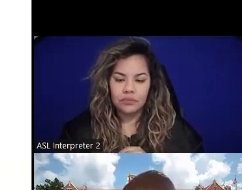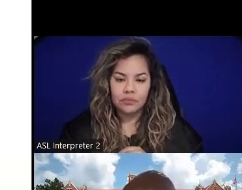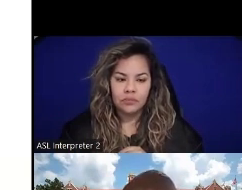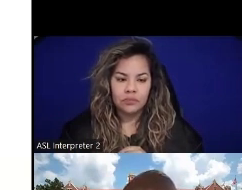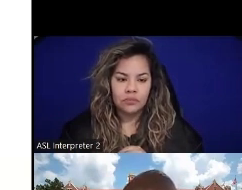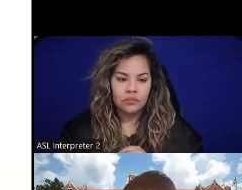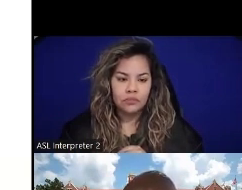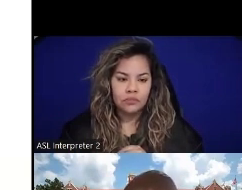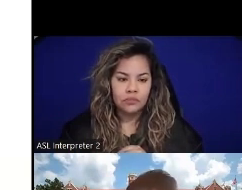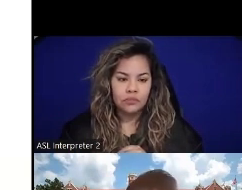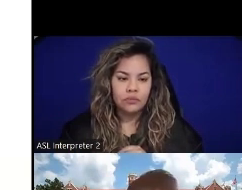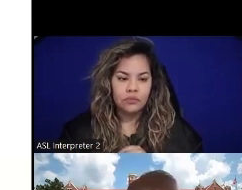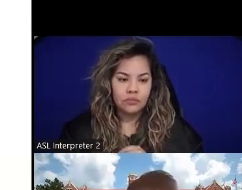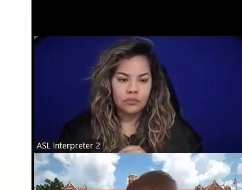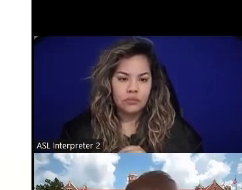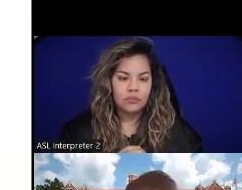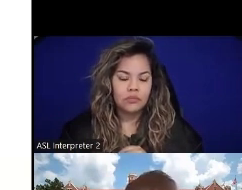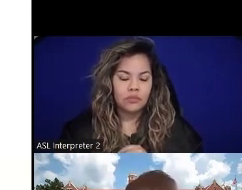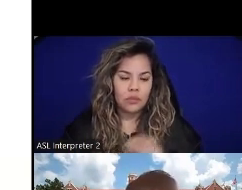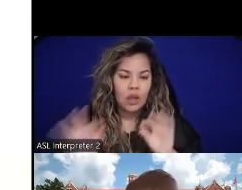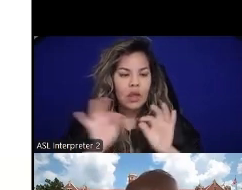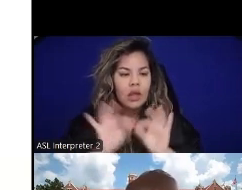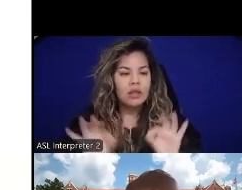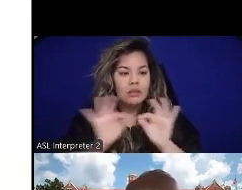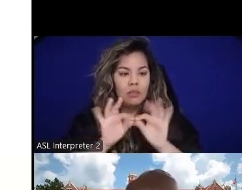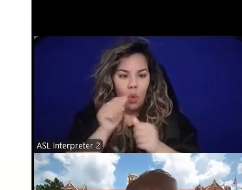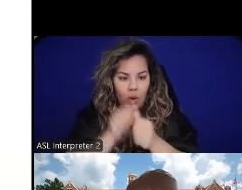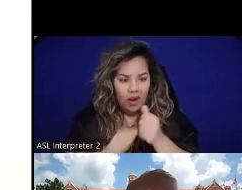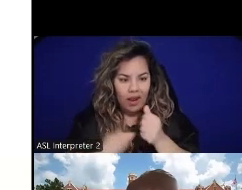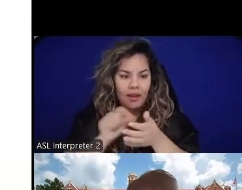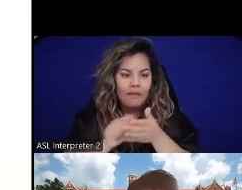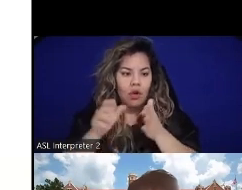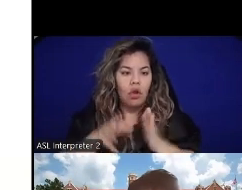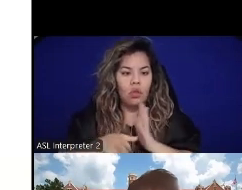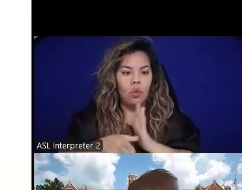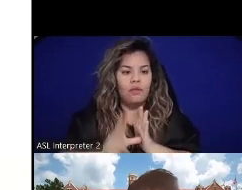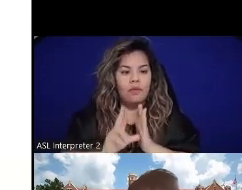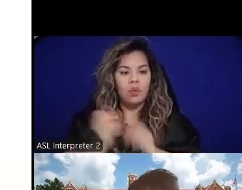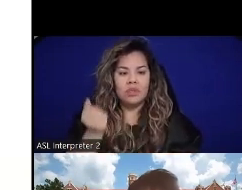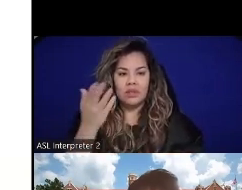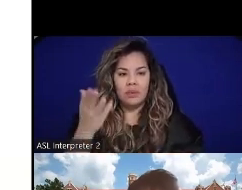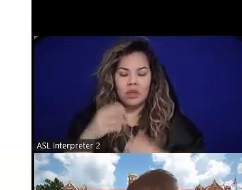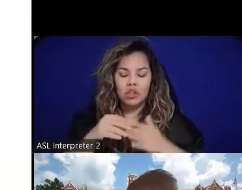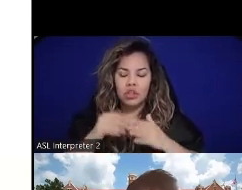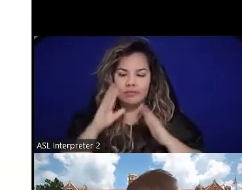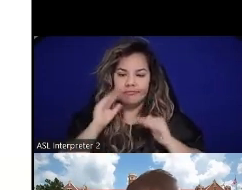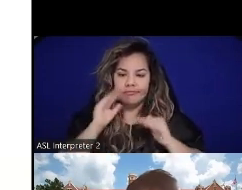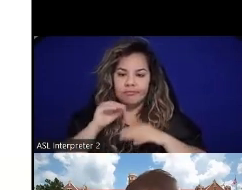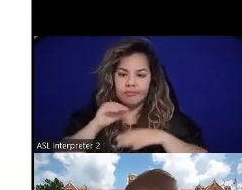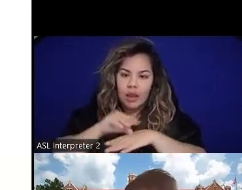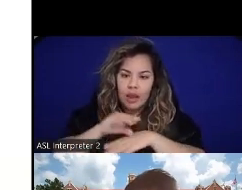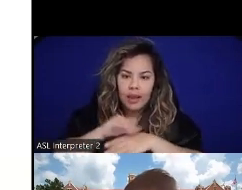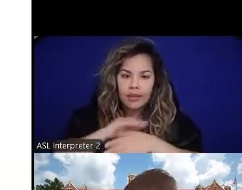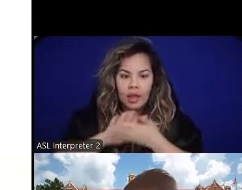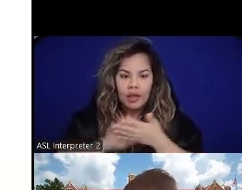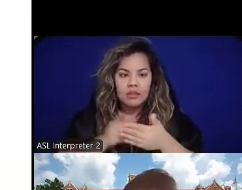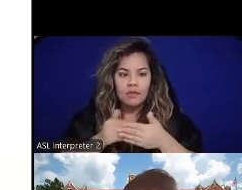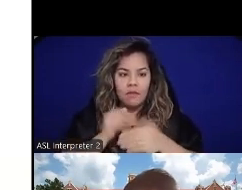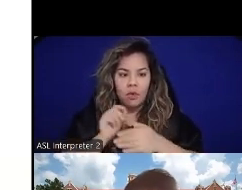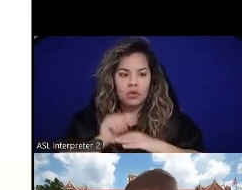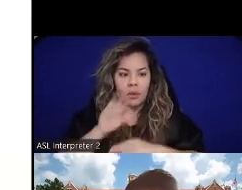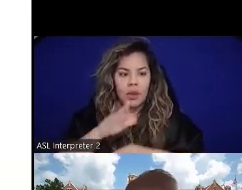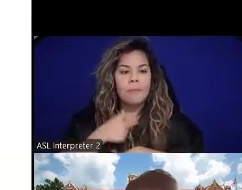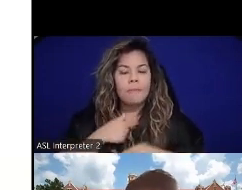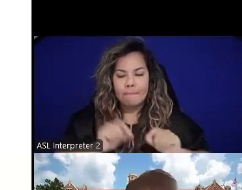every author to review the submission guideline listed in our official website. I put the URL link here and show the